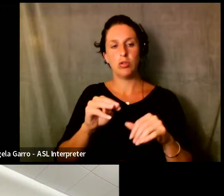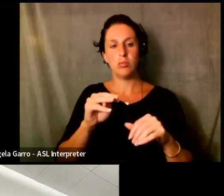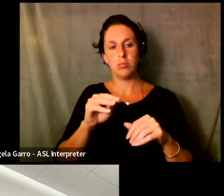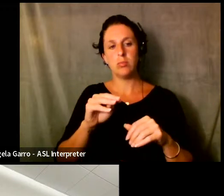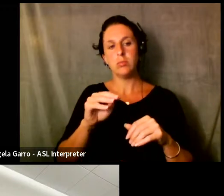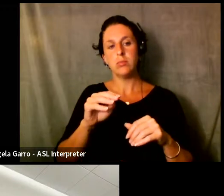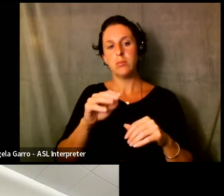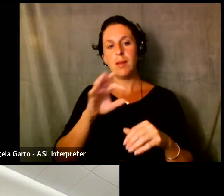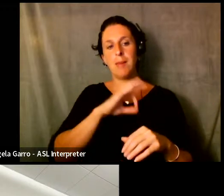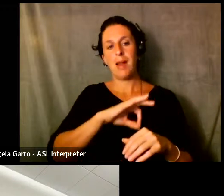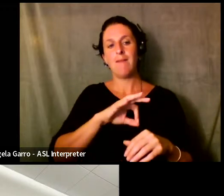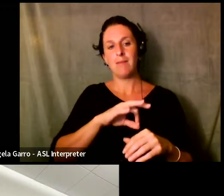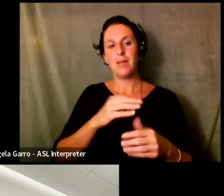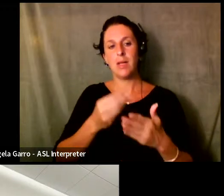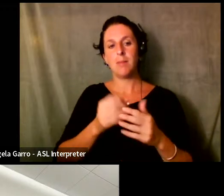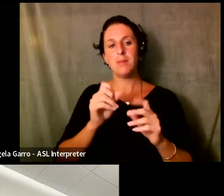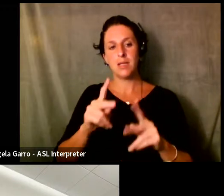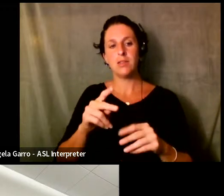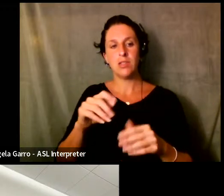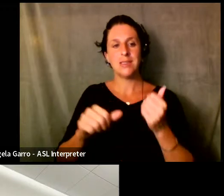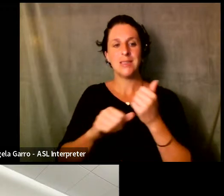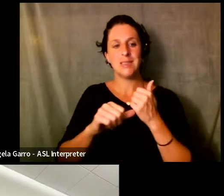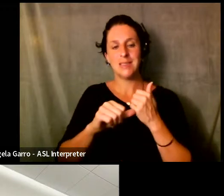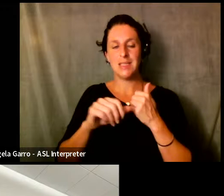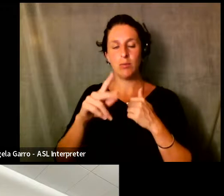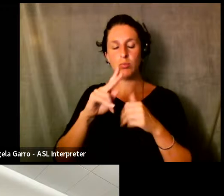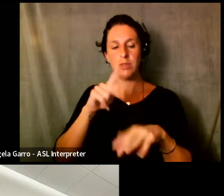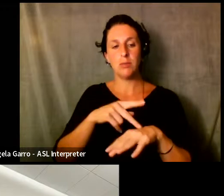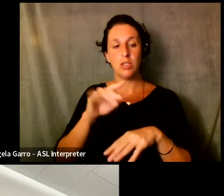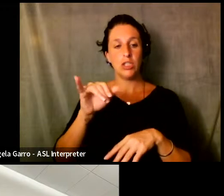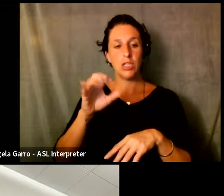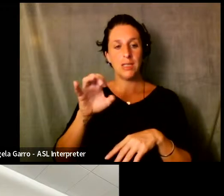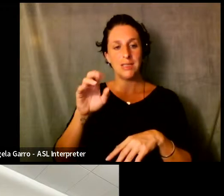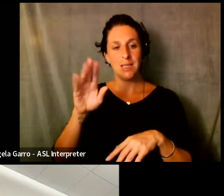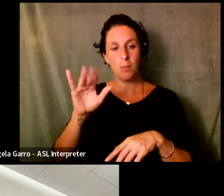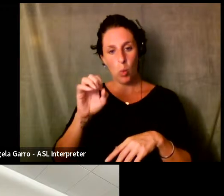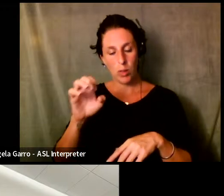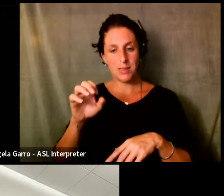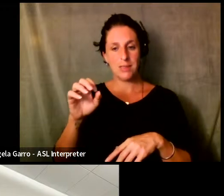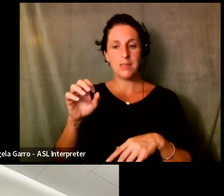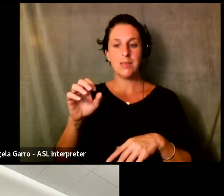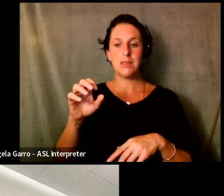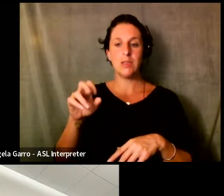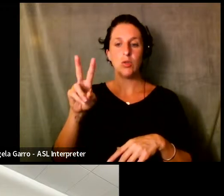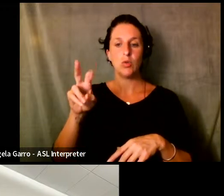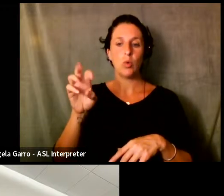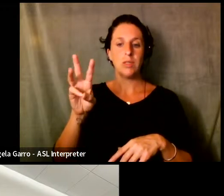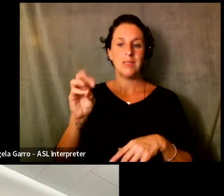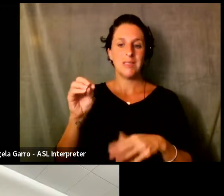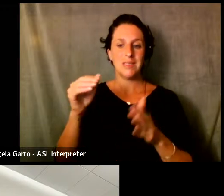compensation. Assistant principals, Jesse Boyes, assistant principal, Hillsville High School, salary